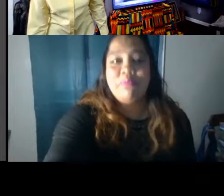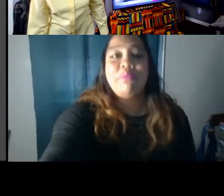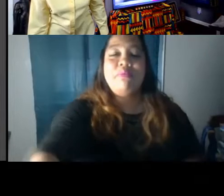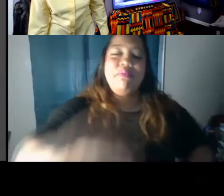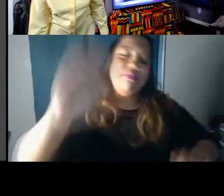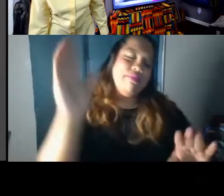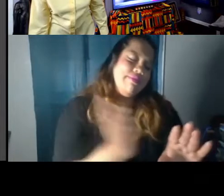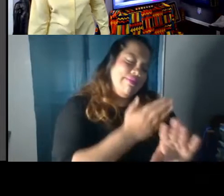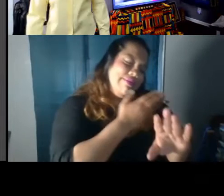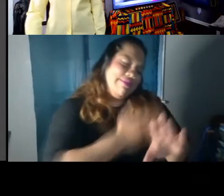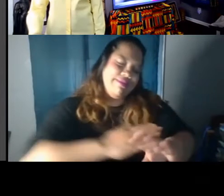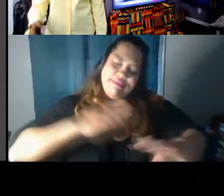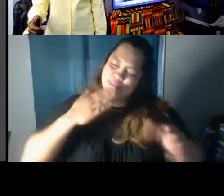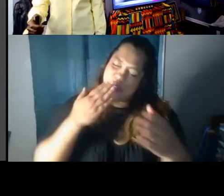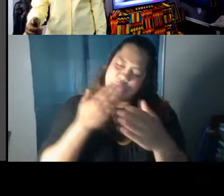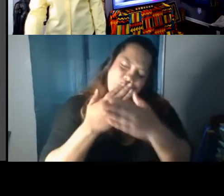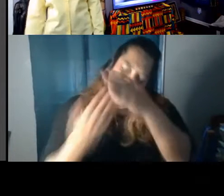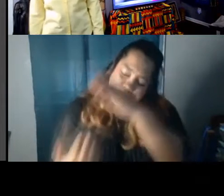Good morning.